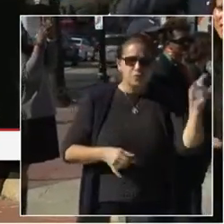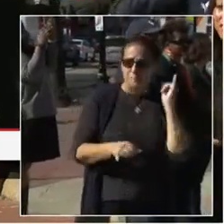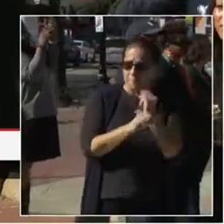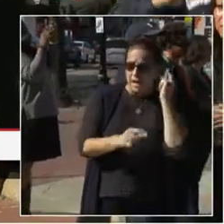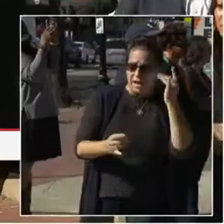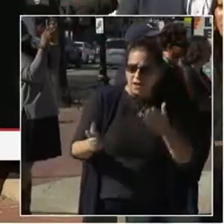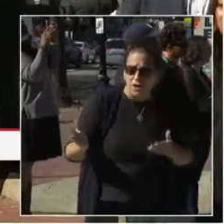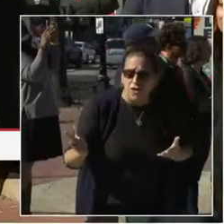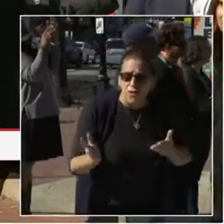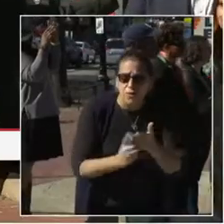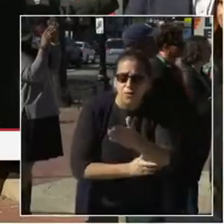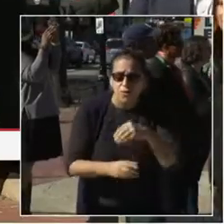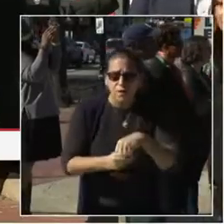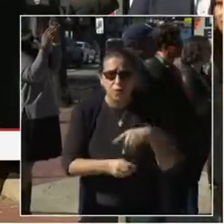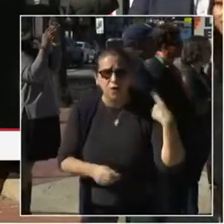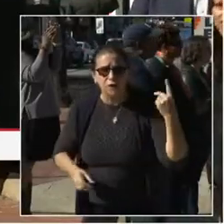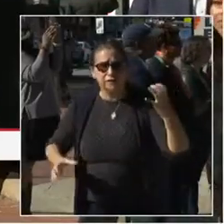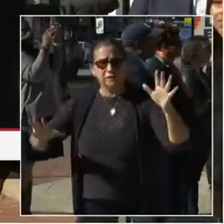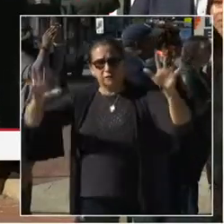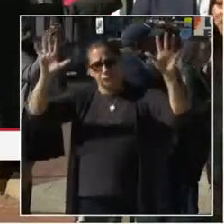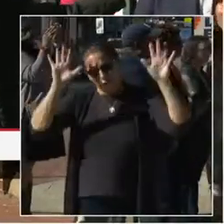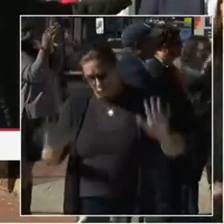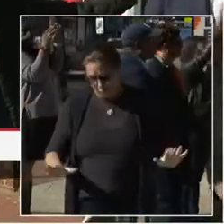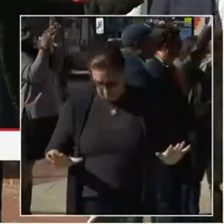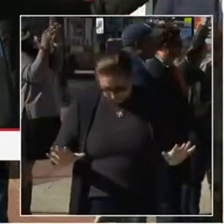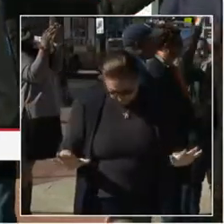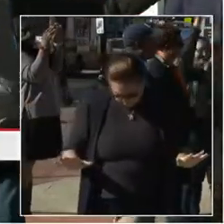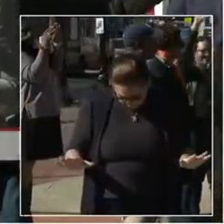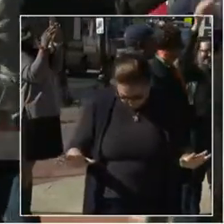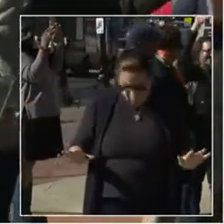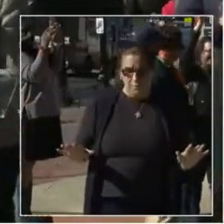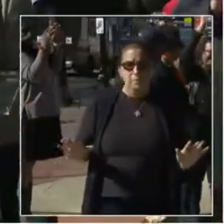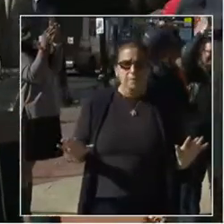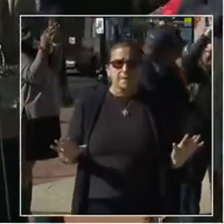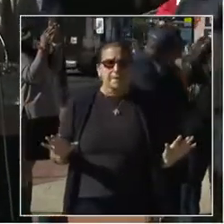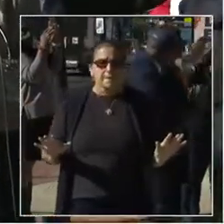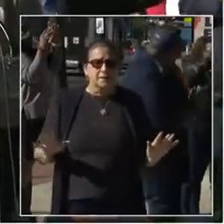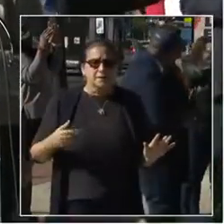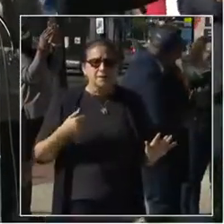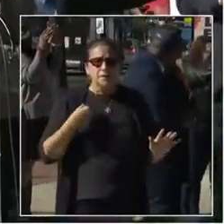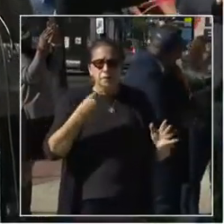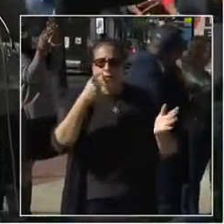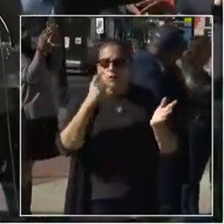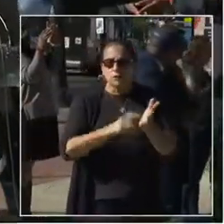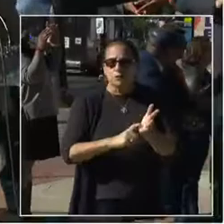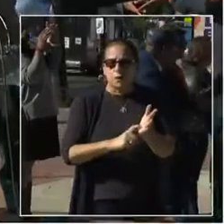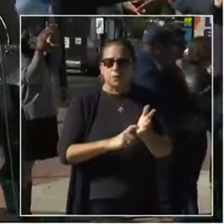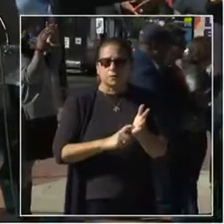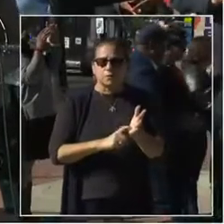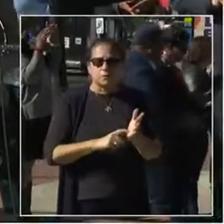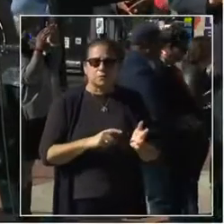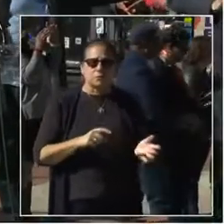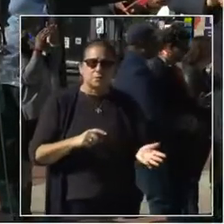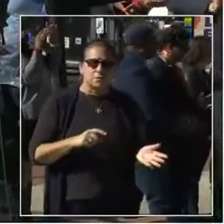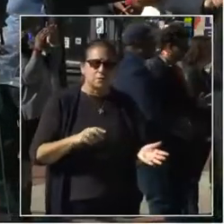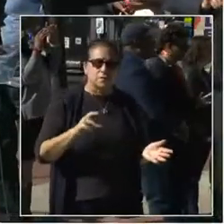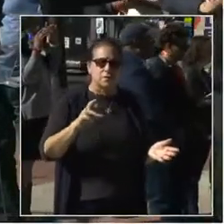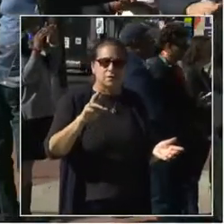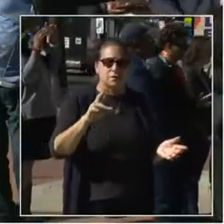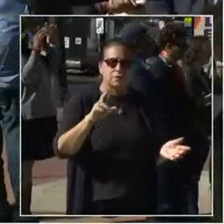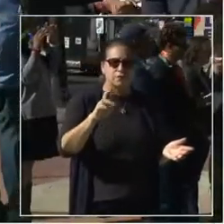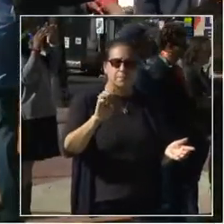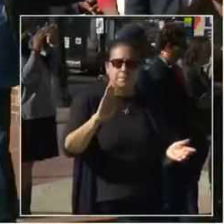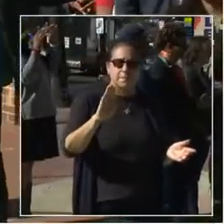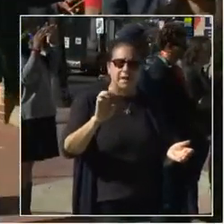I want to acknowledge our council member who has joined us, Council Member Brianne Nadeau, and all the members of